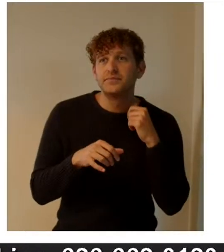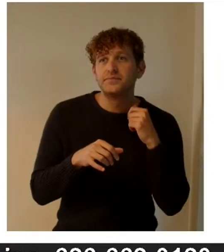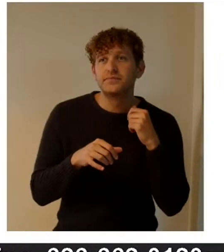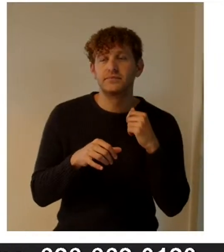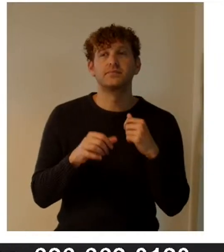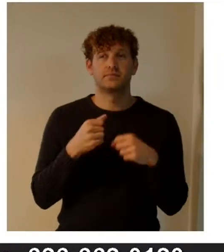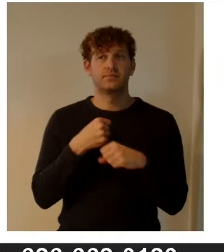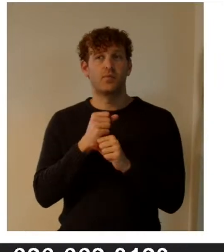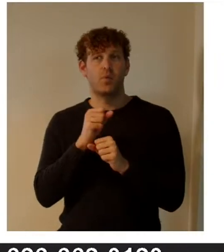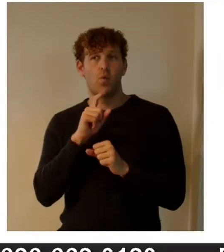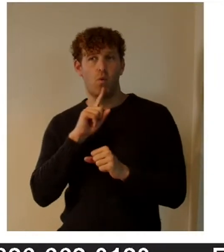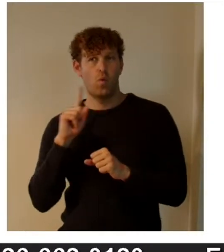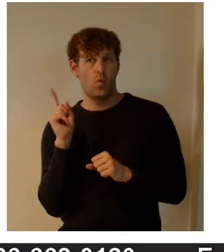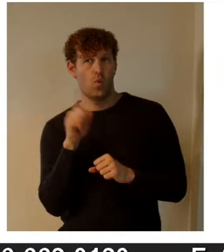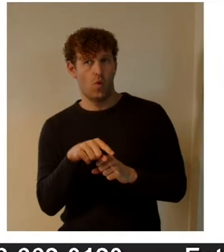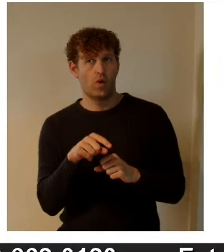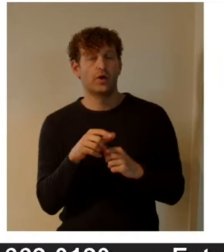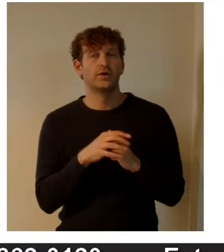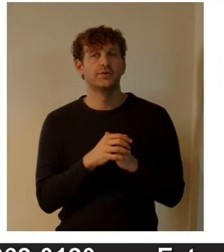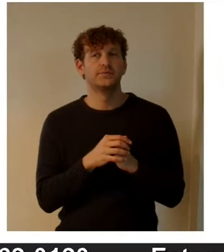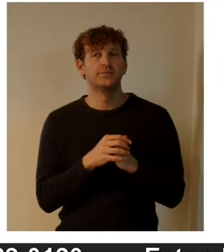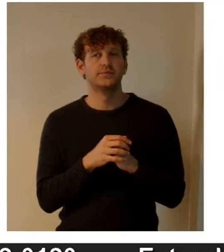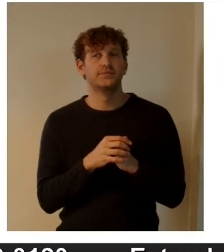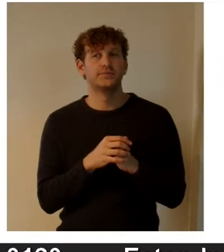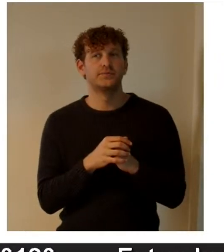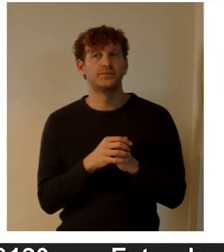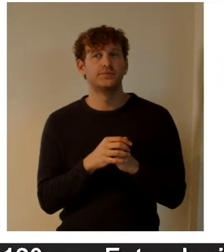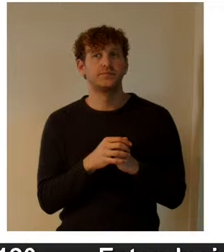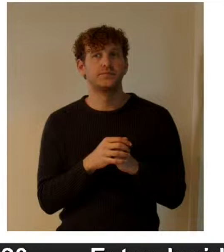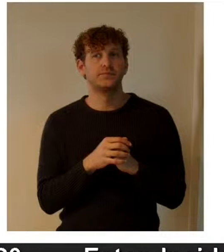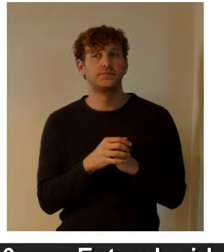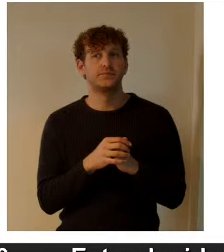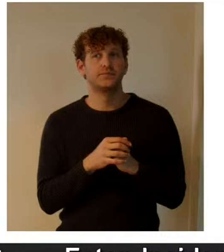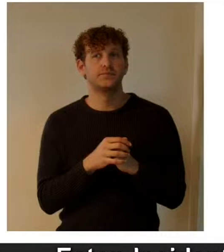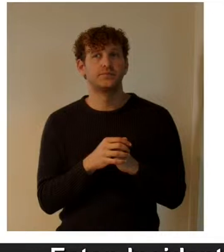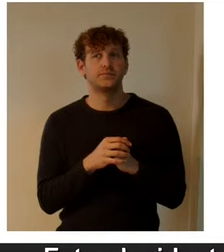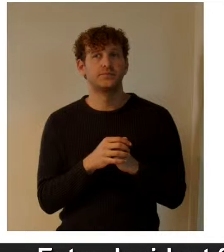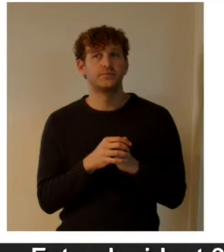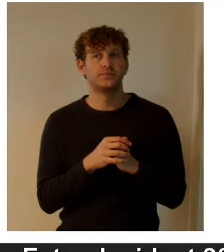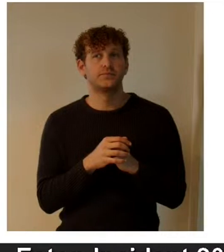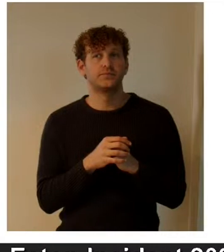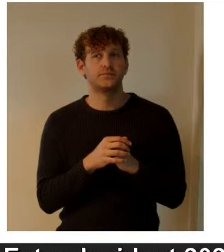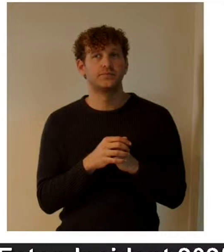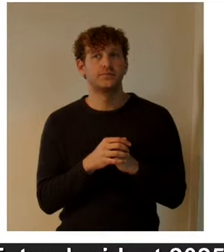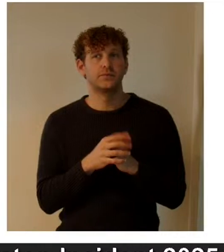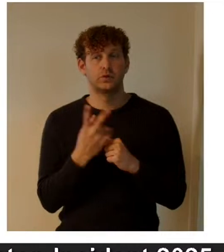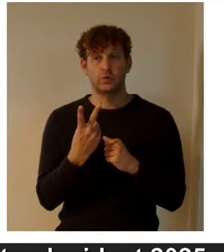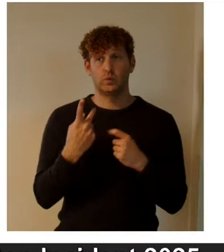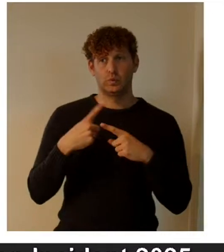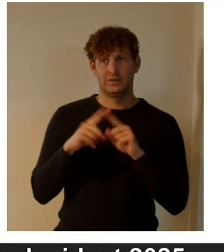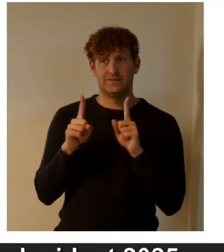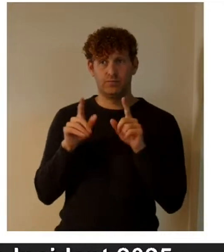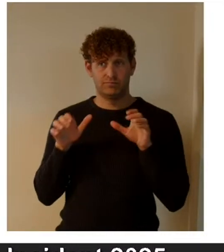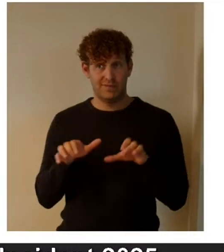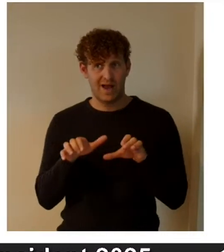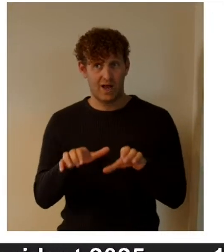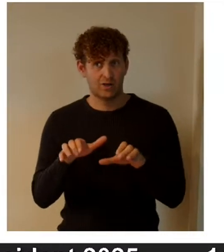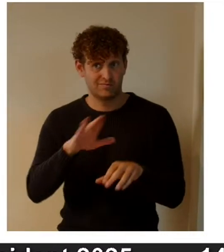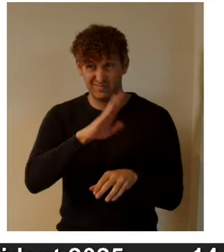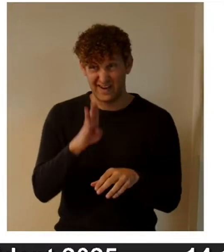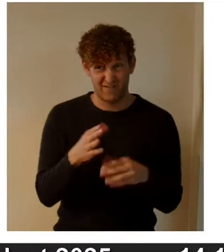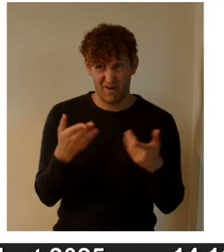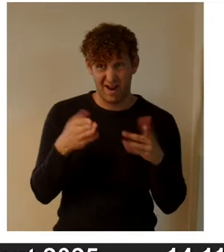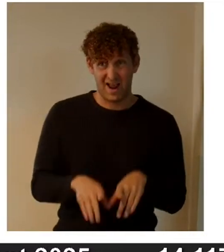to waive the CEQA requirement in rebuilding, are 2 unprecedented actions that will be essential to making